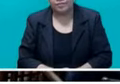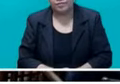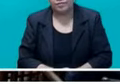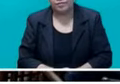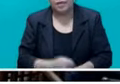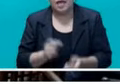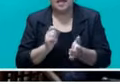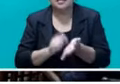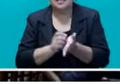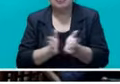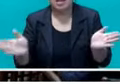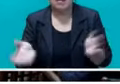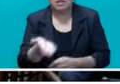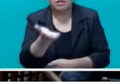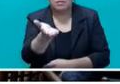Secretary General.